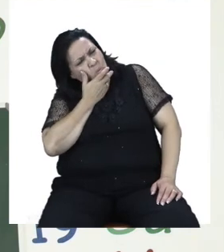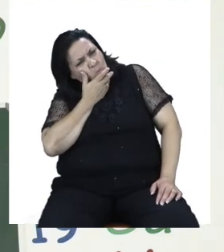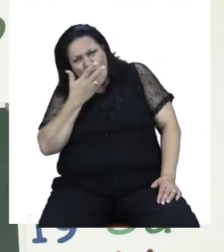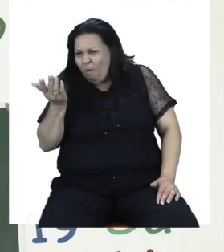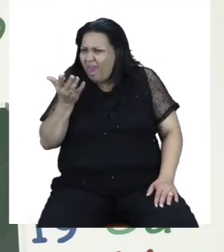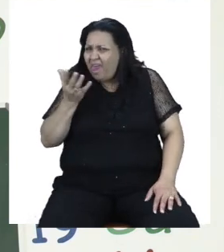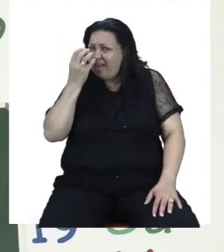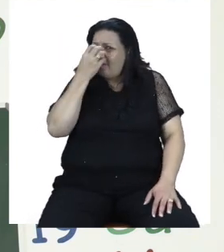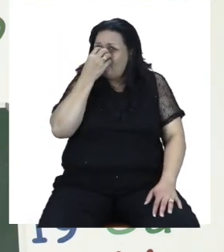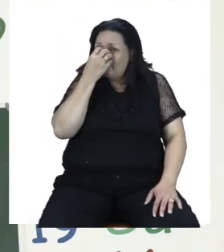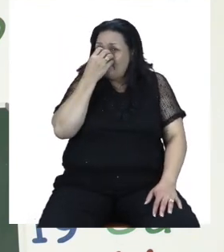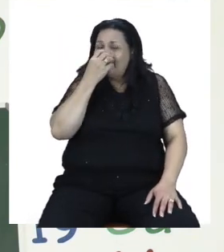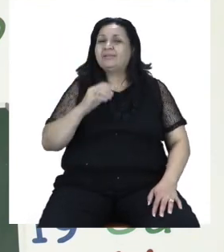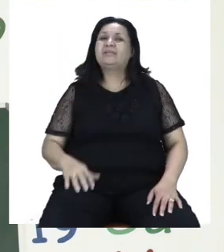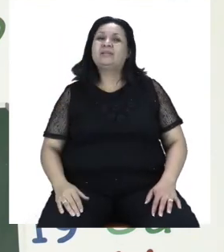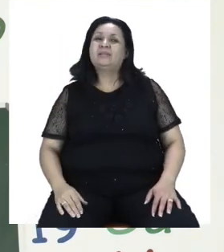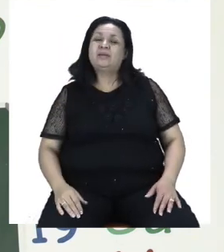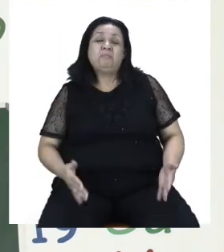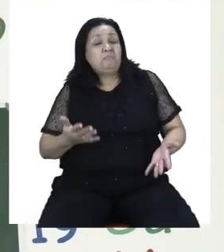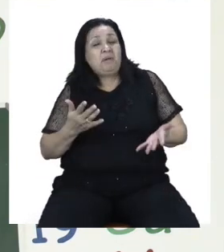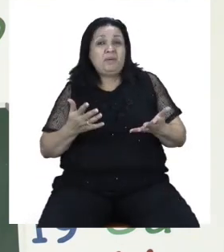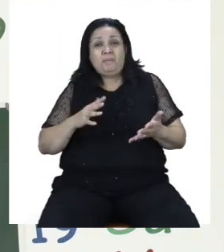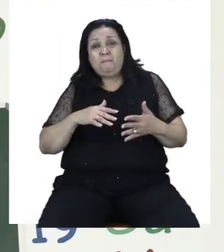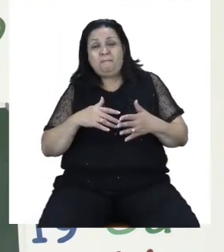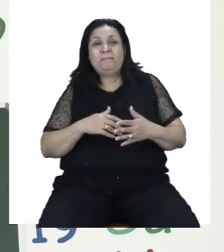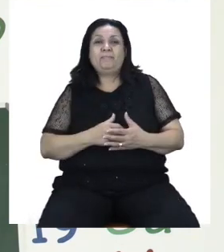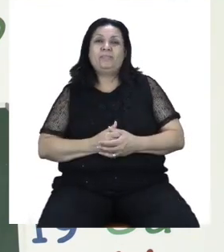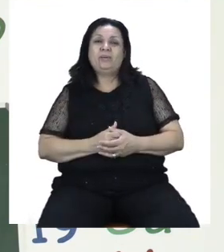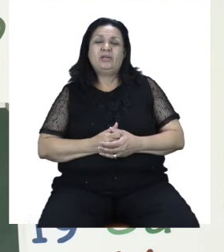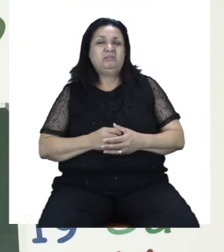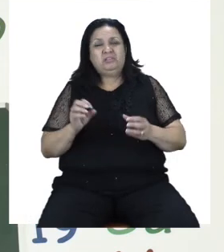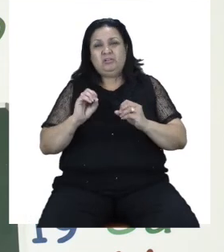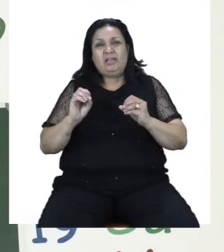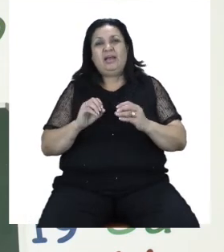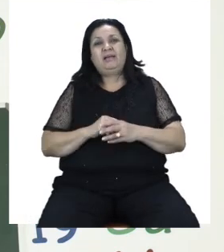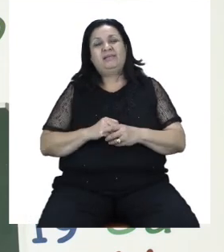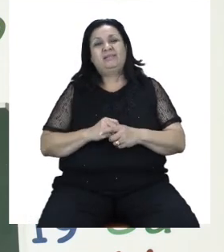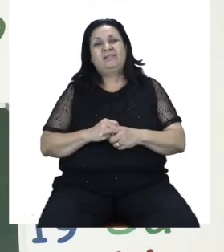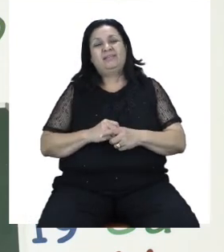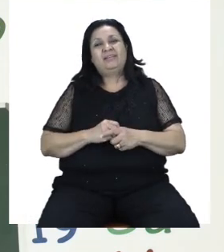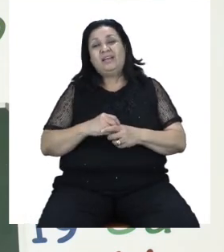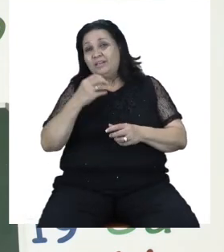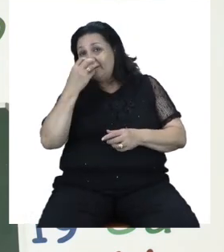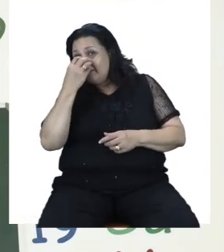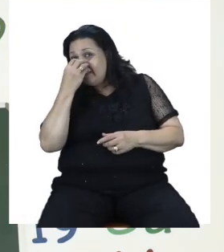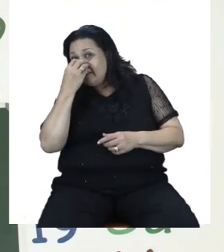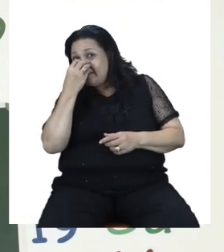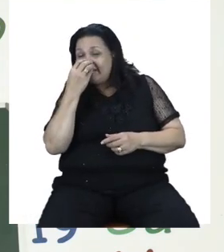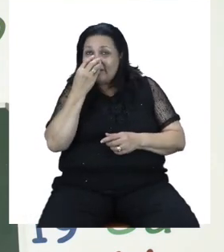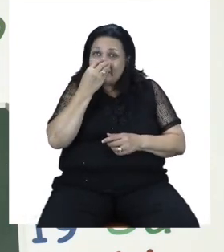on, but I think he got busy playing. Have you seen Sashi anywhere? Sashi!